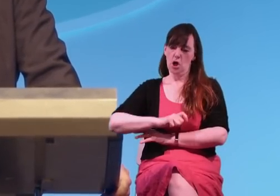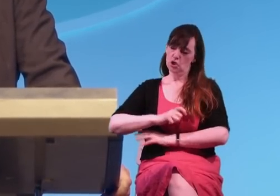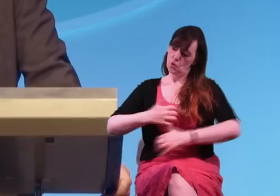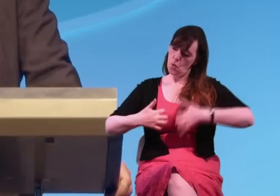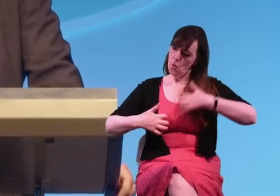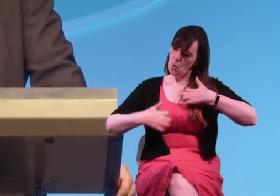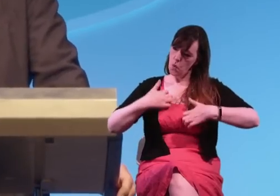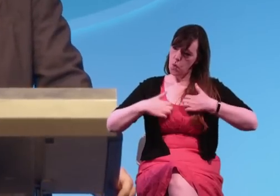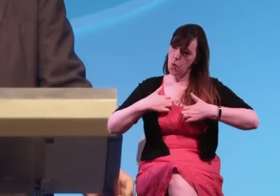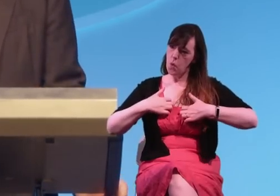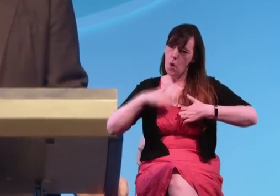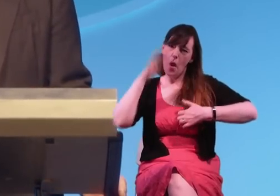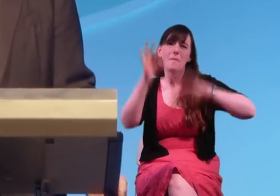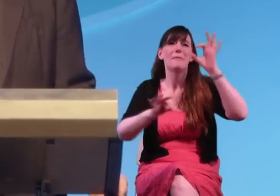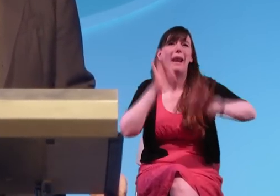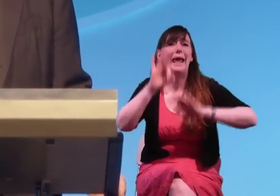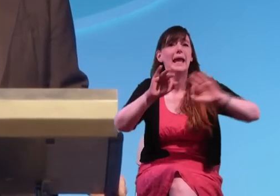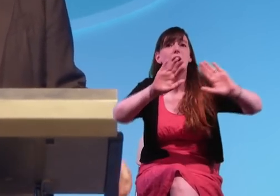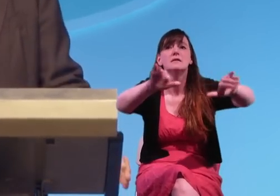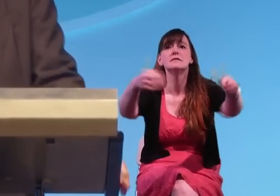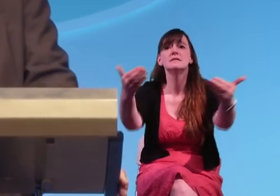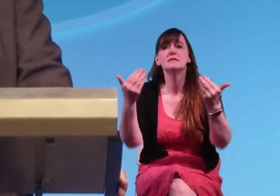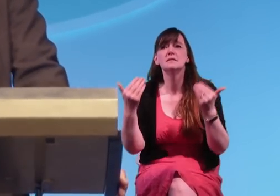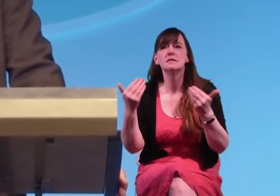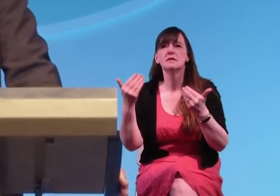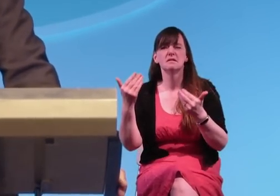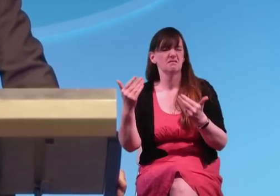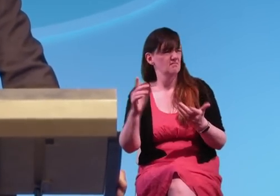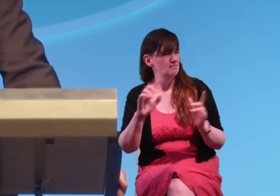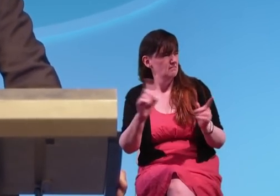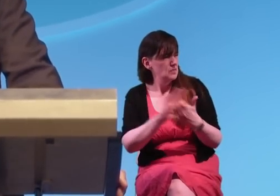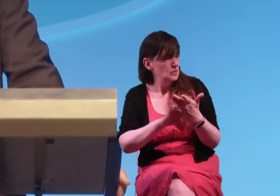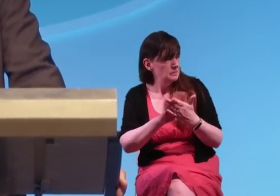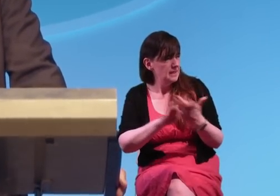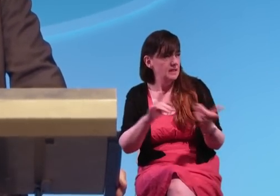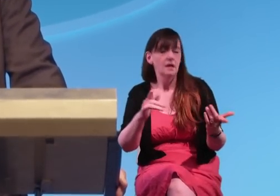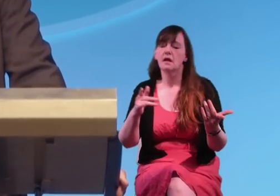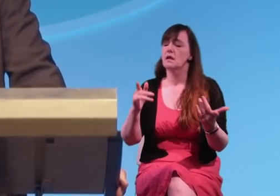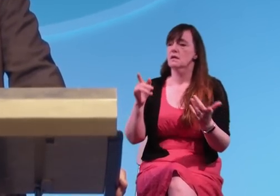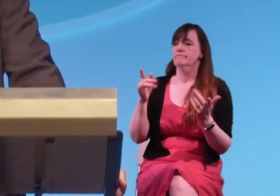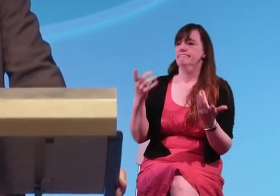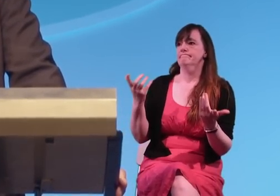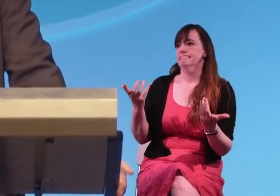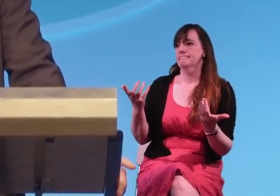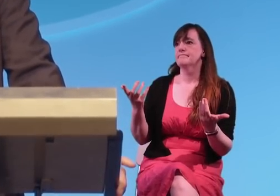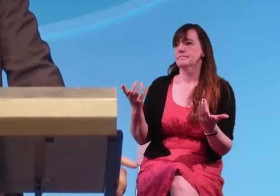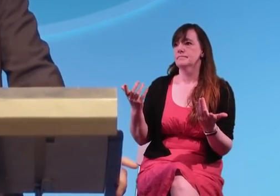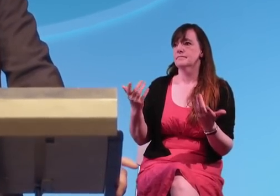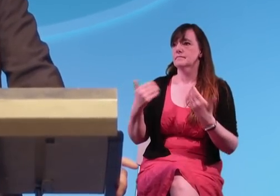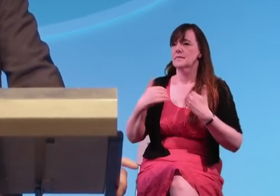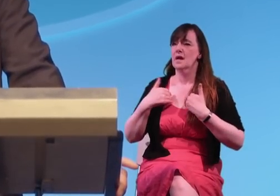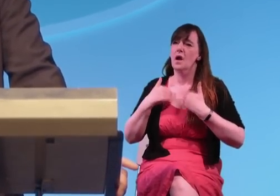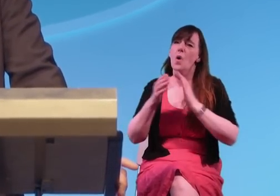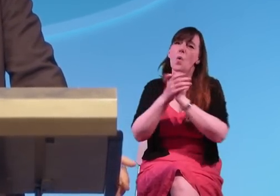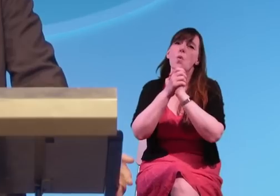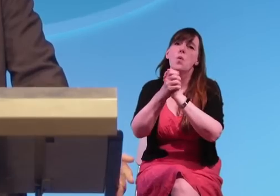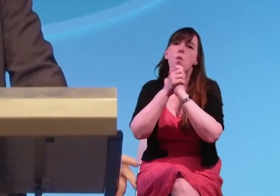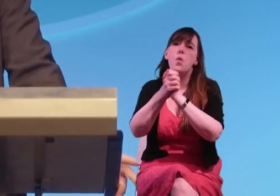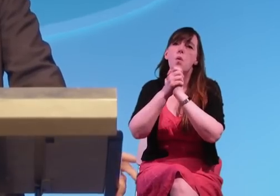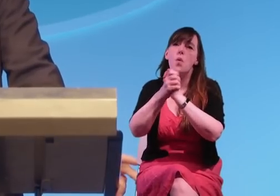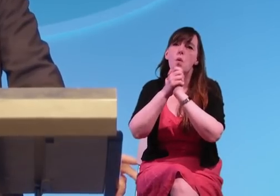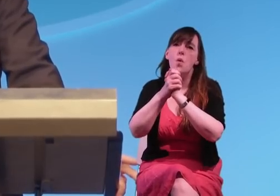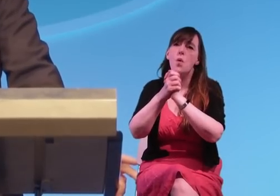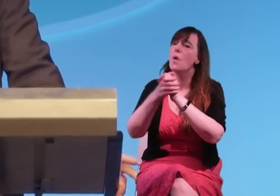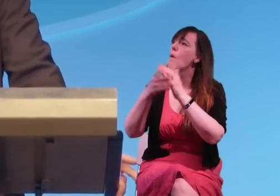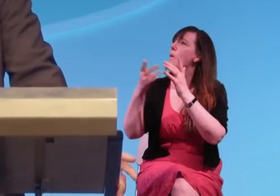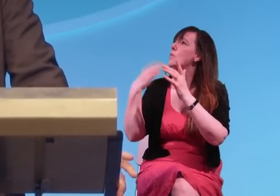passionate plea. His companion said, in what sense? He said, in this sense, I beseech you on